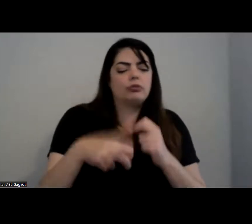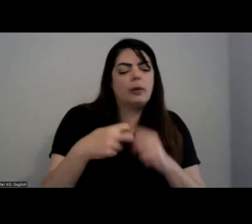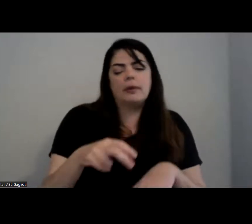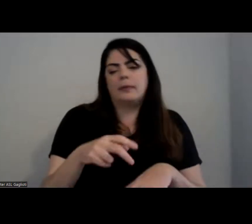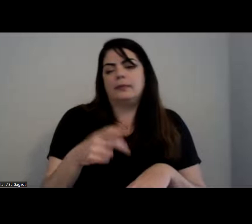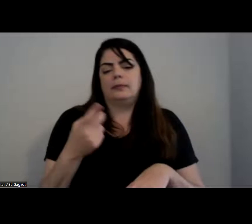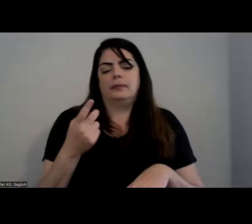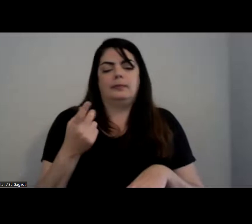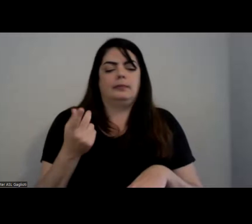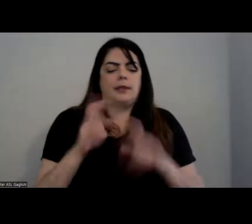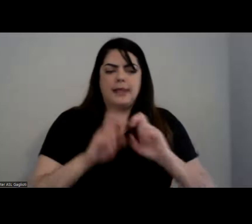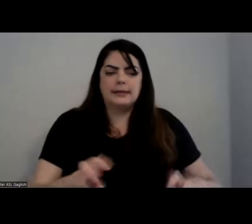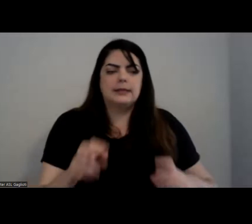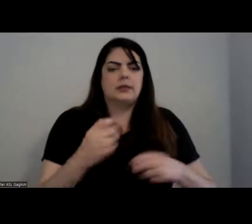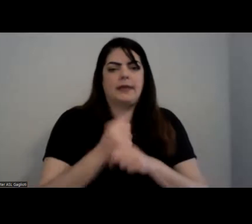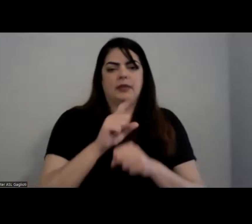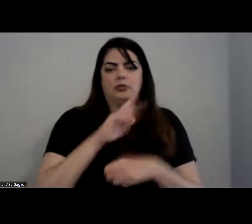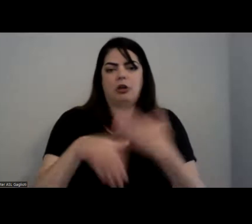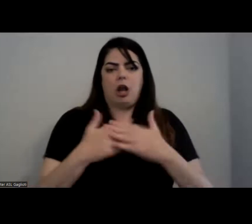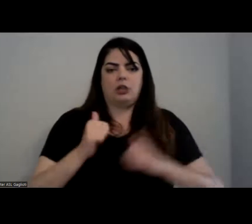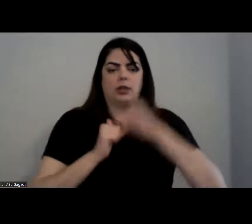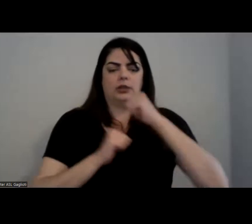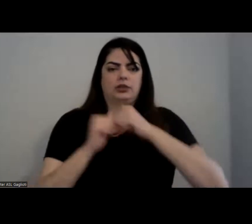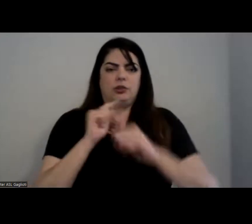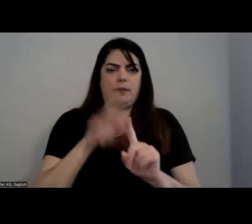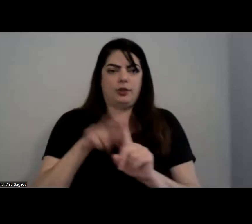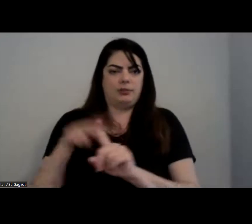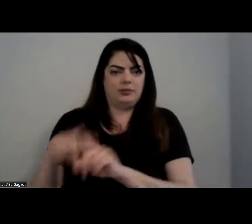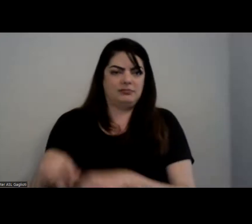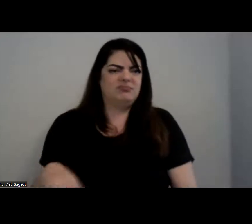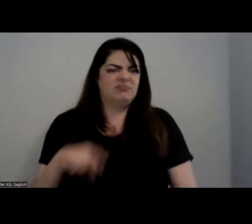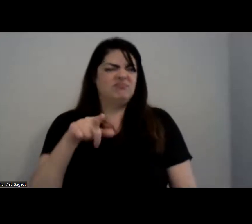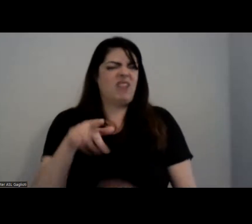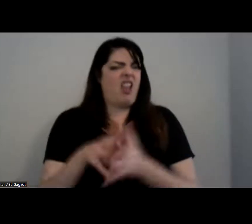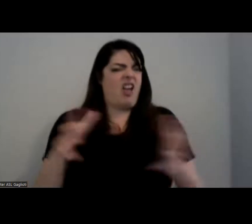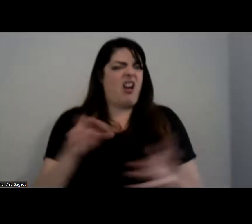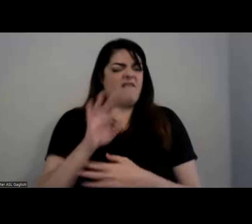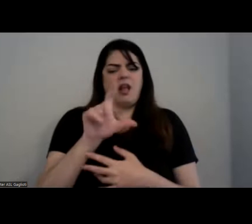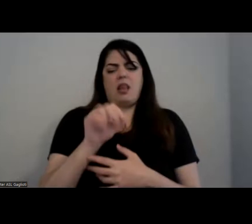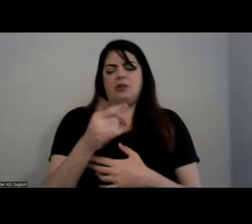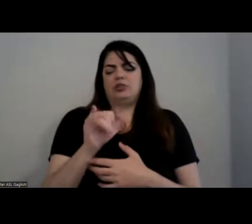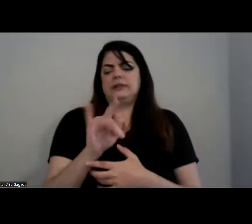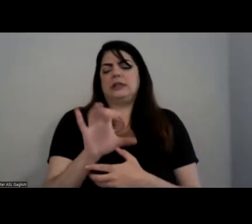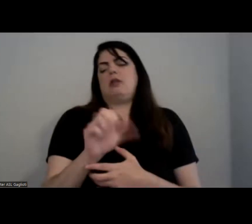structures are put into place. So a lot of the logistical piece, which is really important.